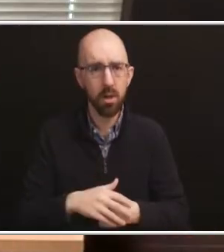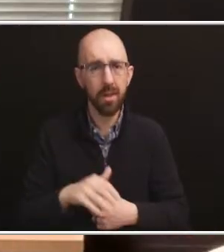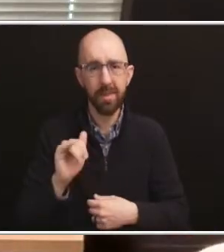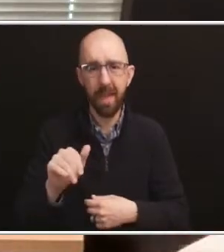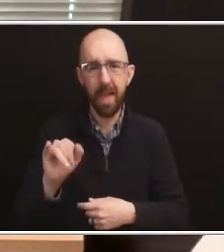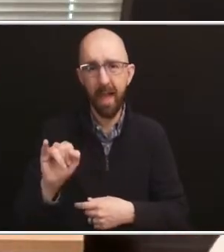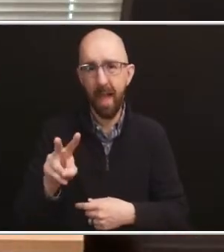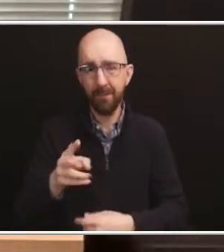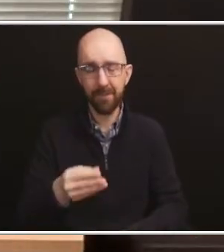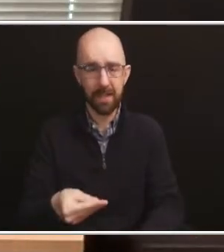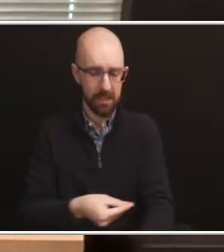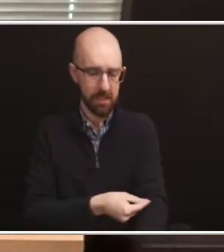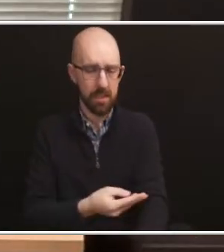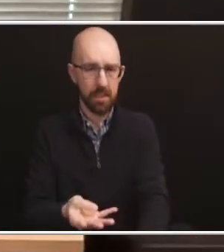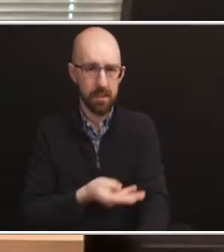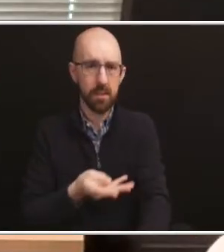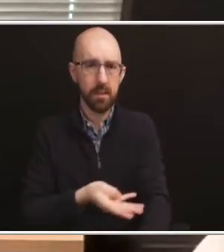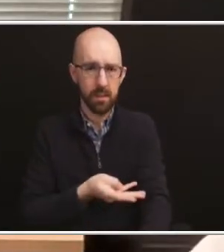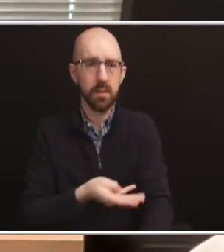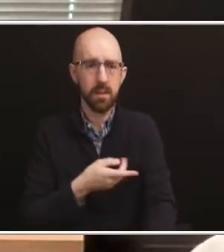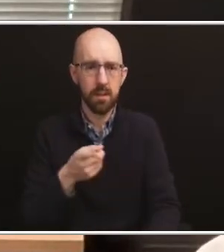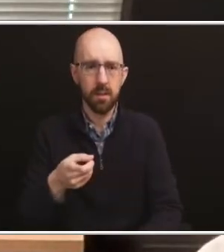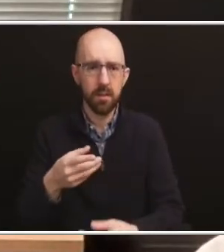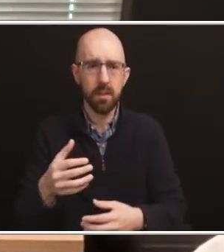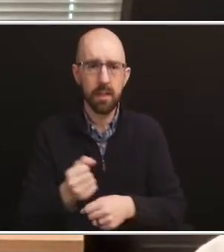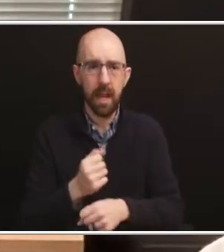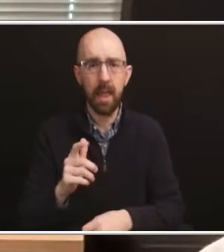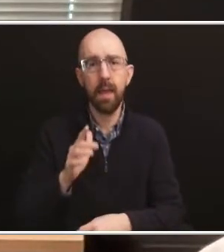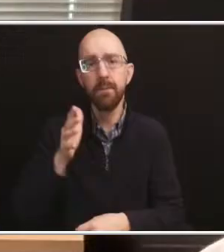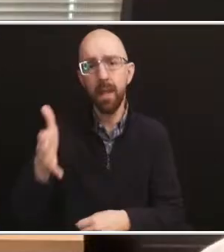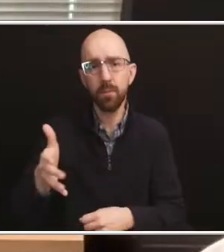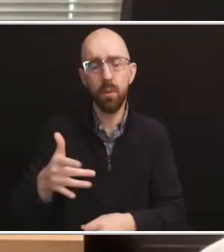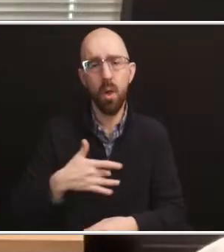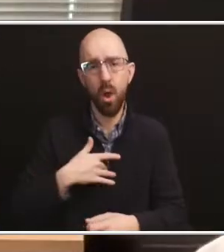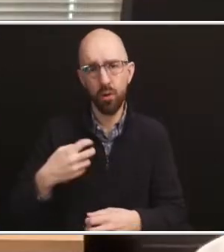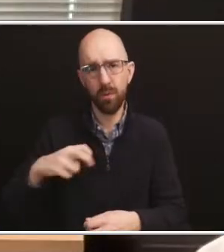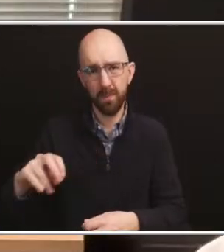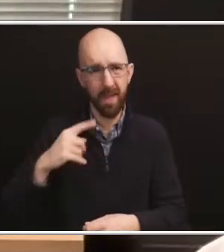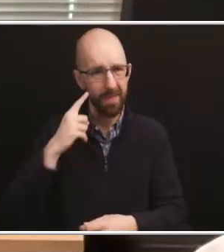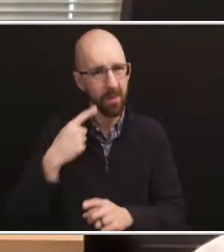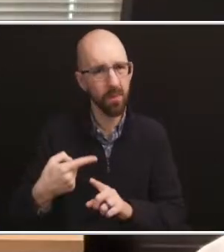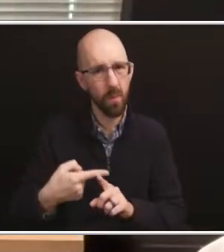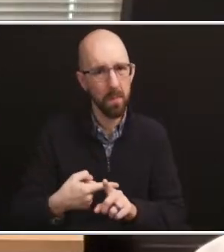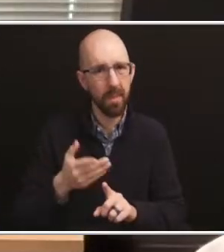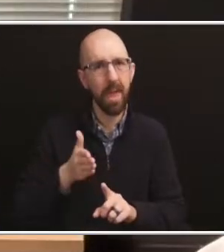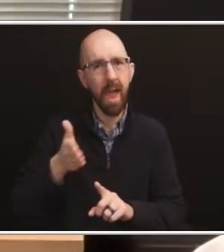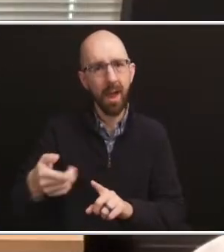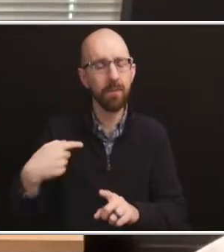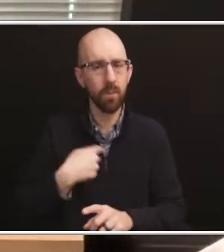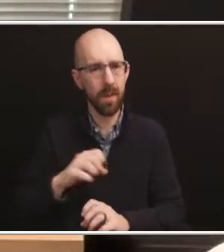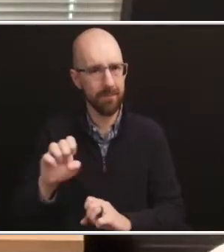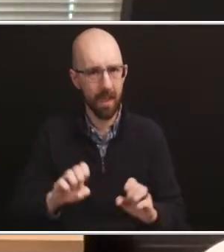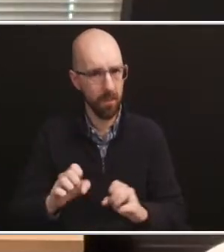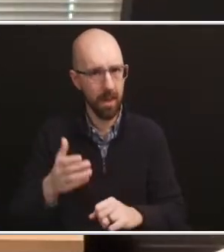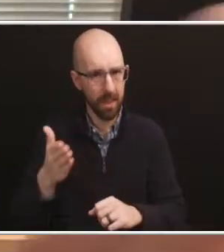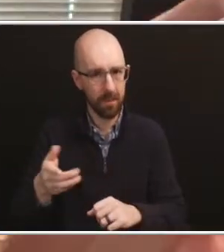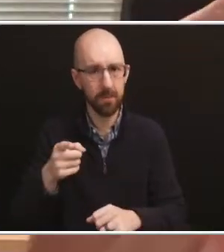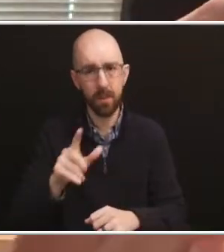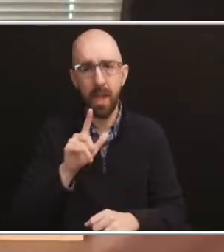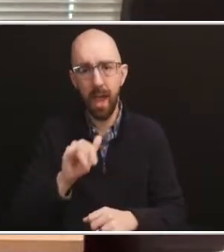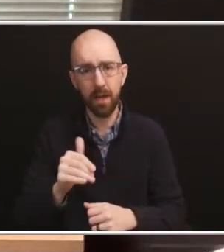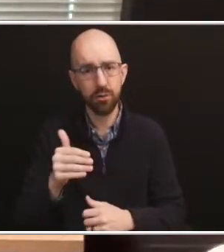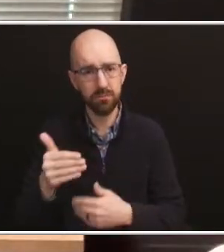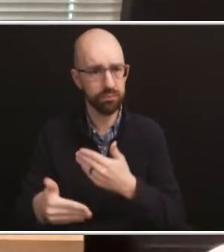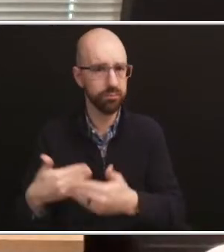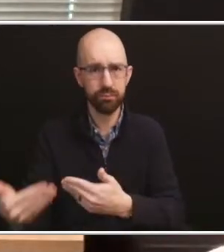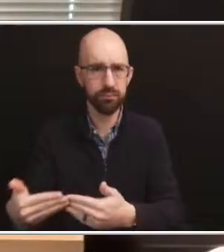us to bridge him to getting an eventual heart transplant, which I believe happened about a month after we evaluated him. So he actually progressed pretty